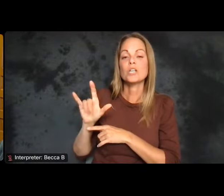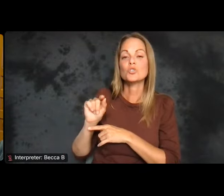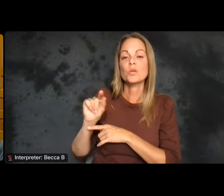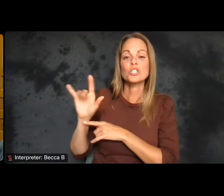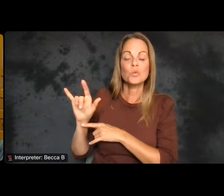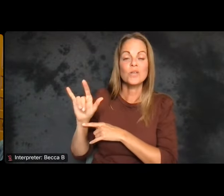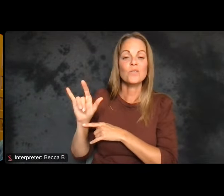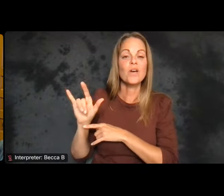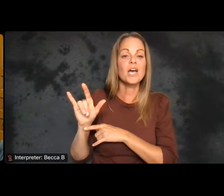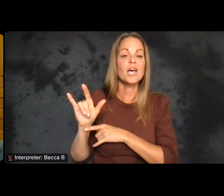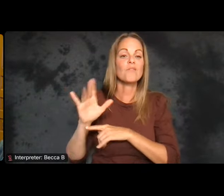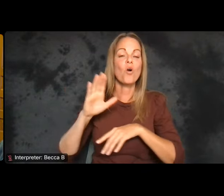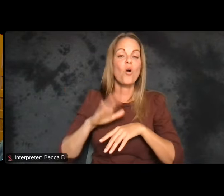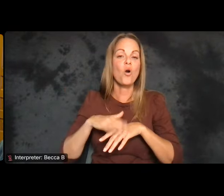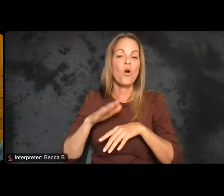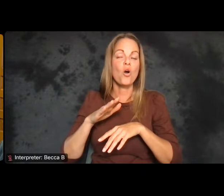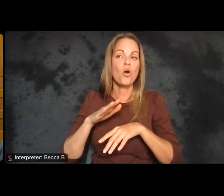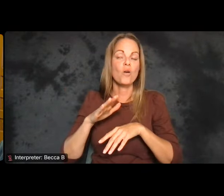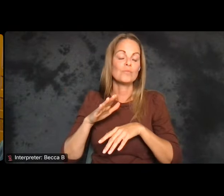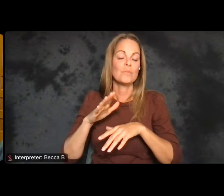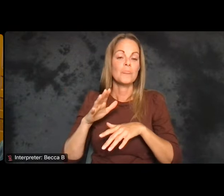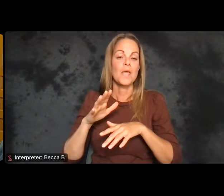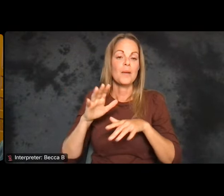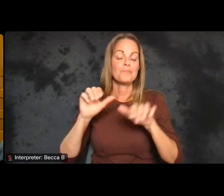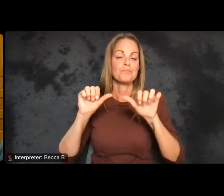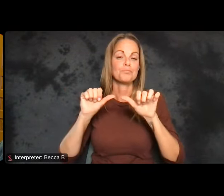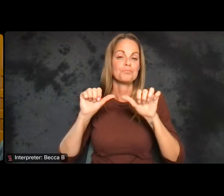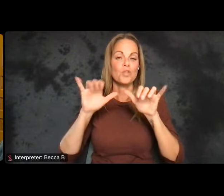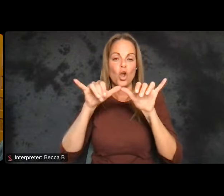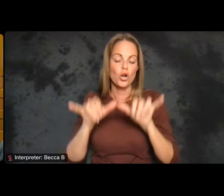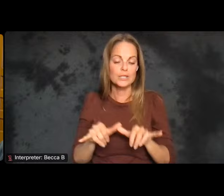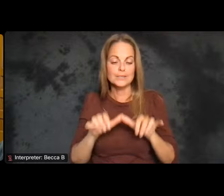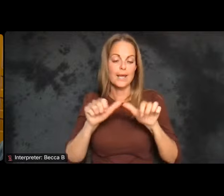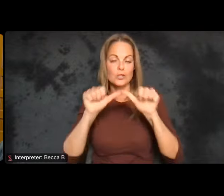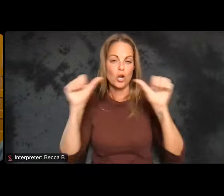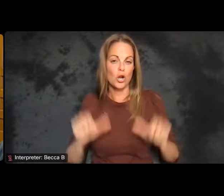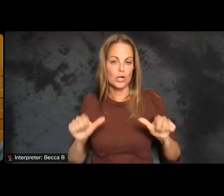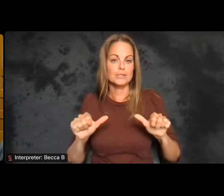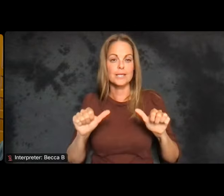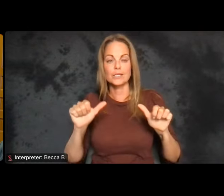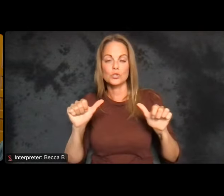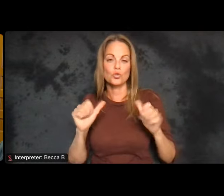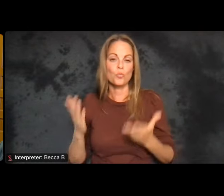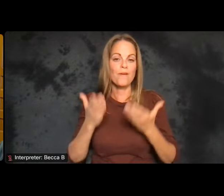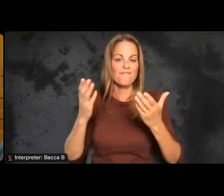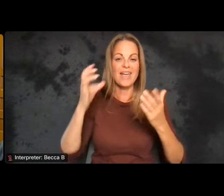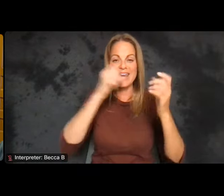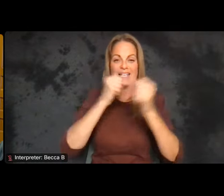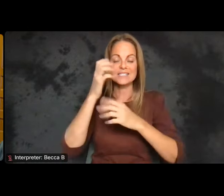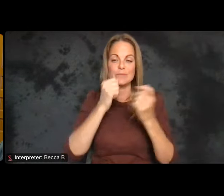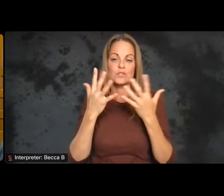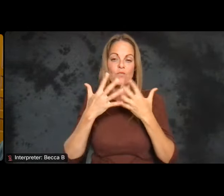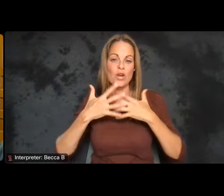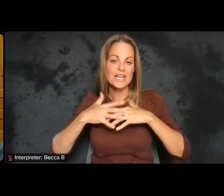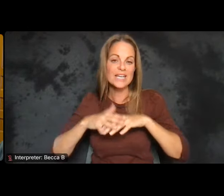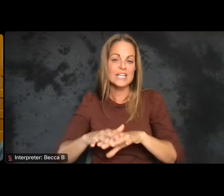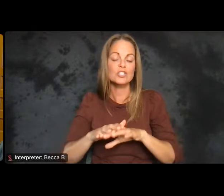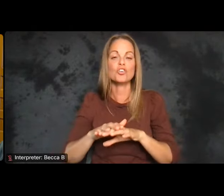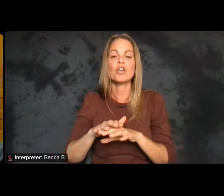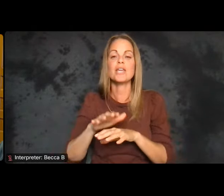on-call architect firm to provide designs and cost estimates for integrating that KHP Training Academy on the